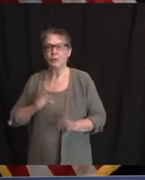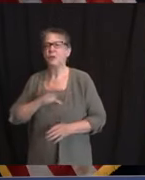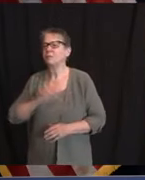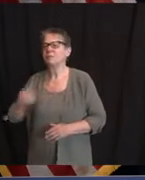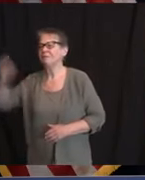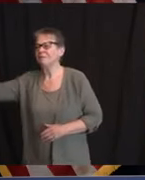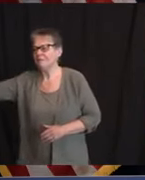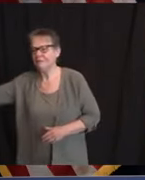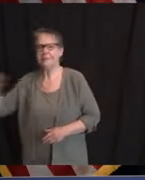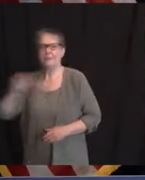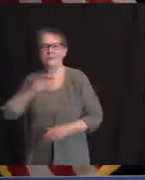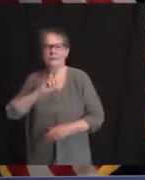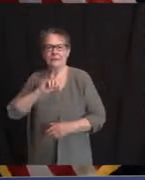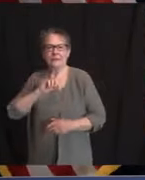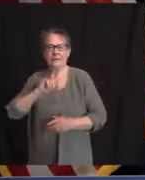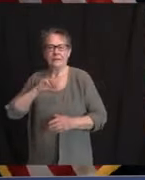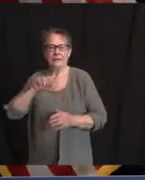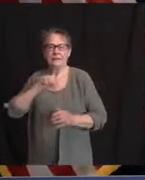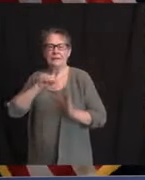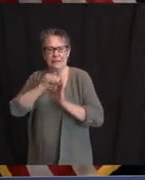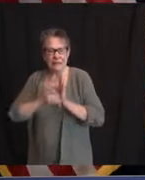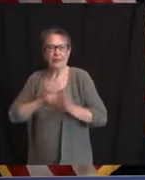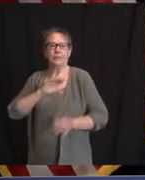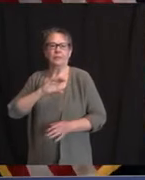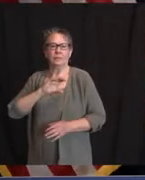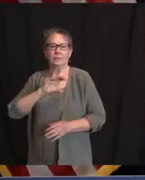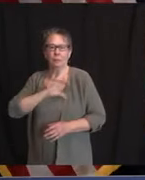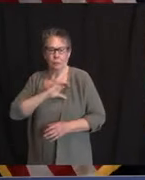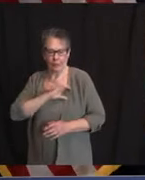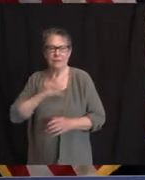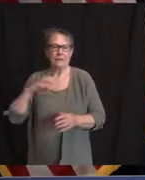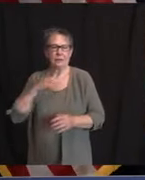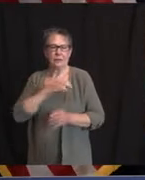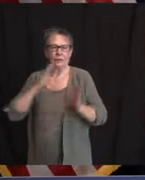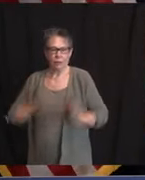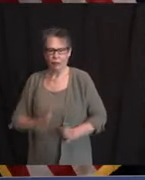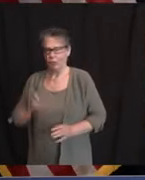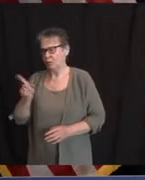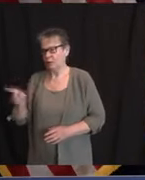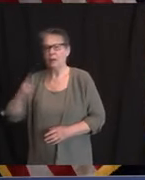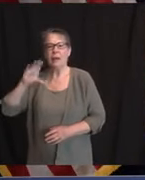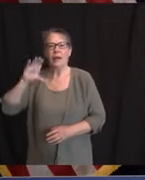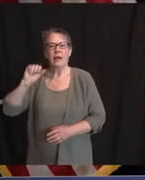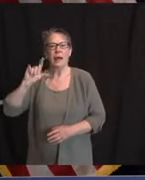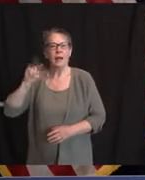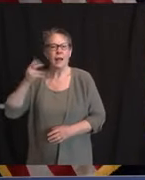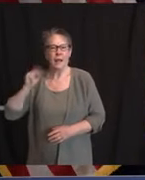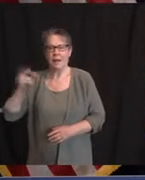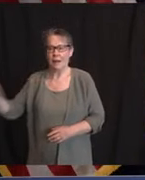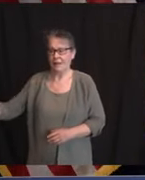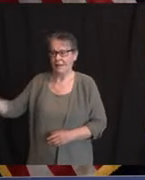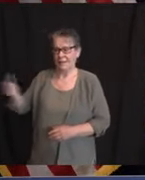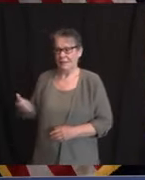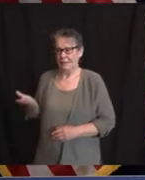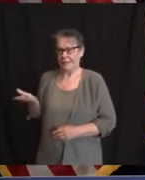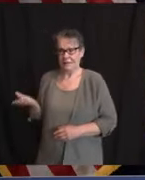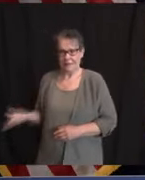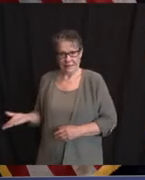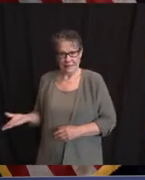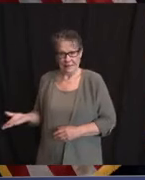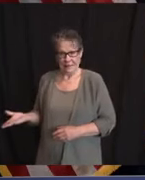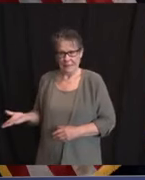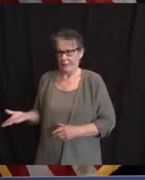Pat Callahan. Murphy should be able to pronounce Callahan. Again, needs no introduction. And a real treat, joining us today to my immediate left is our